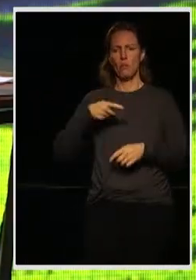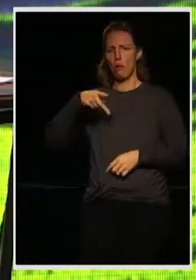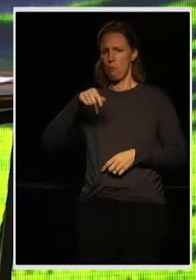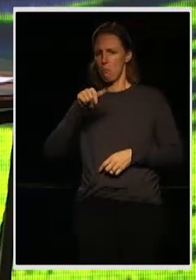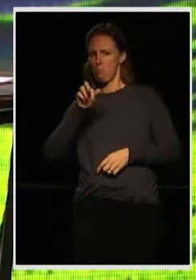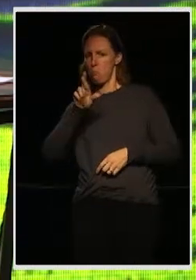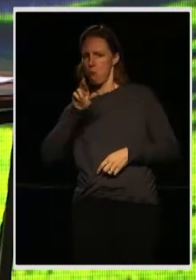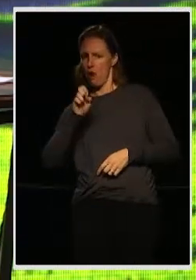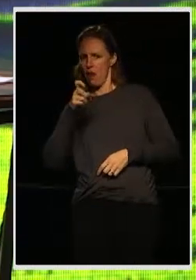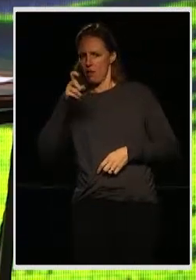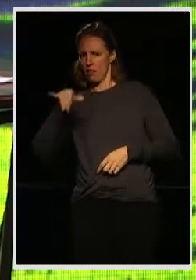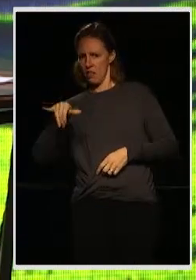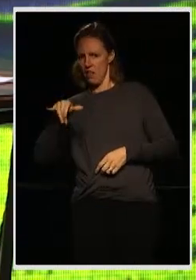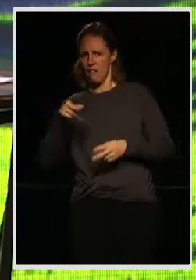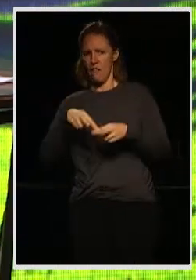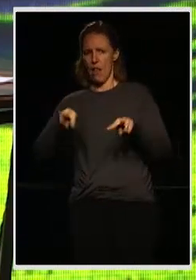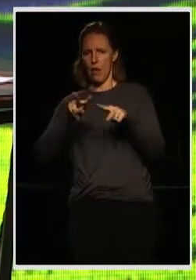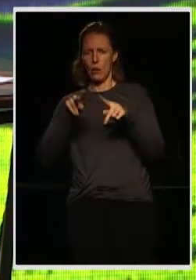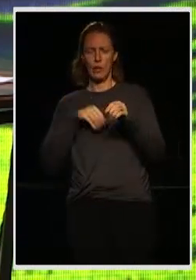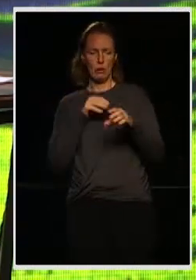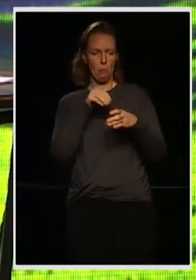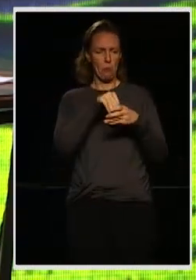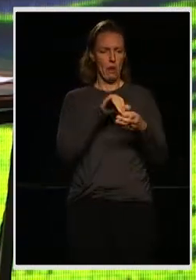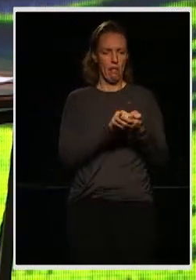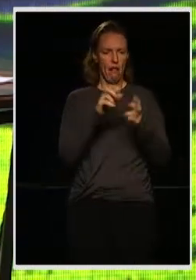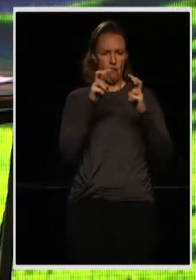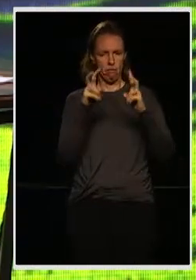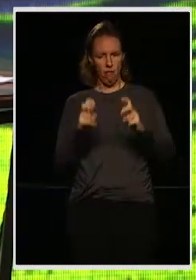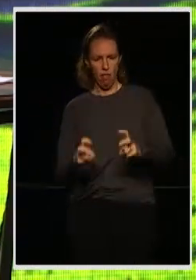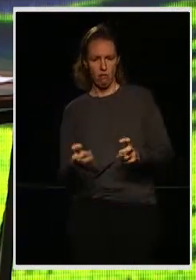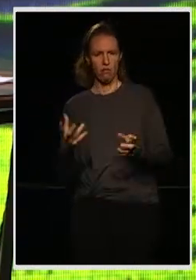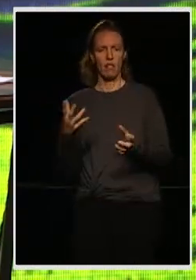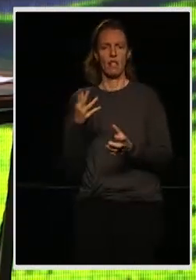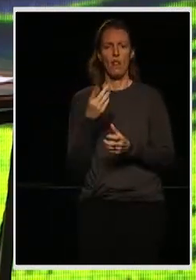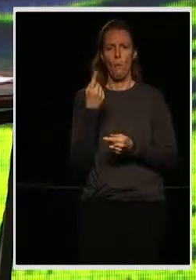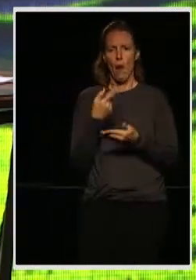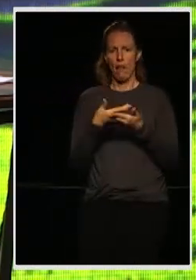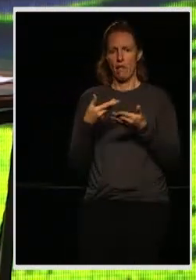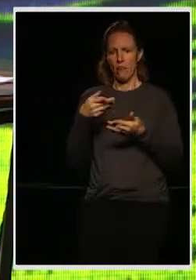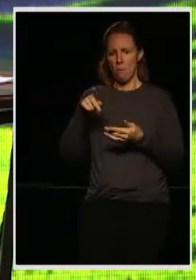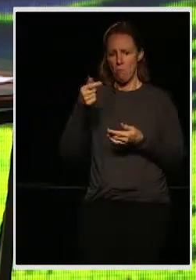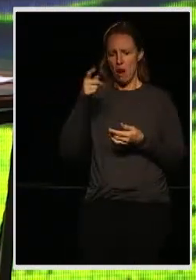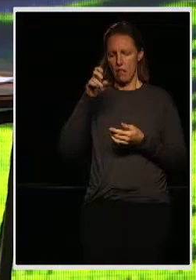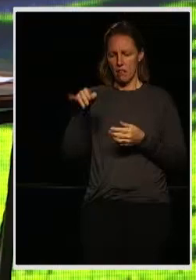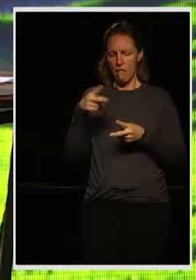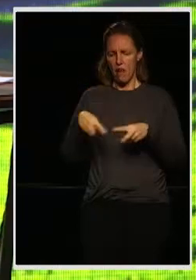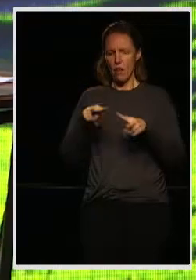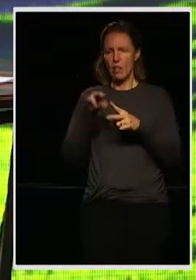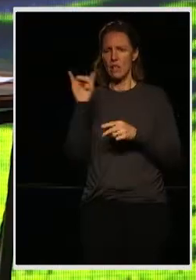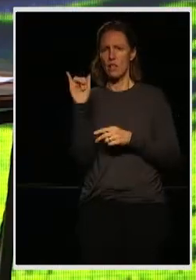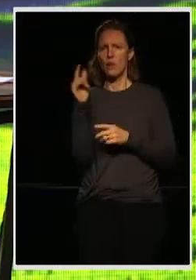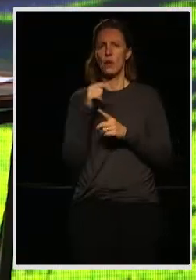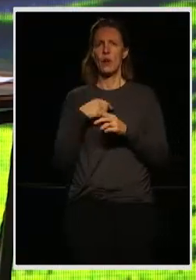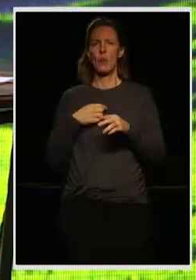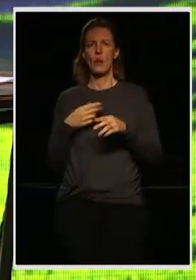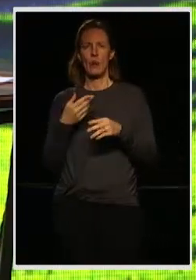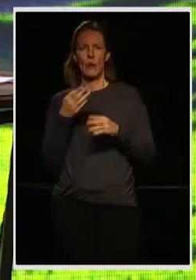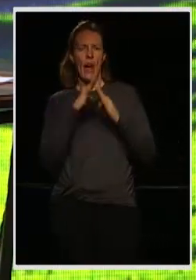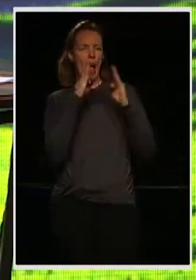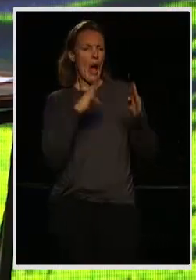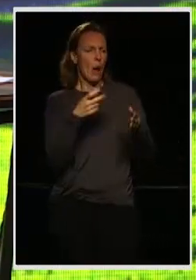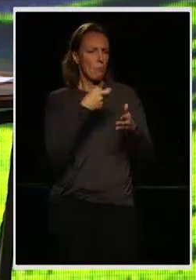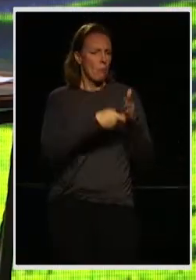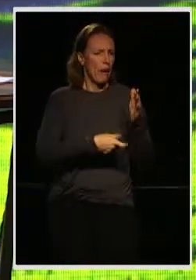values to put in that analysis. And one of the proxy values often uses house prices and land prices, et